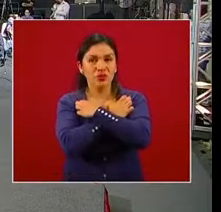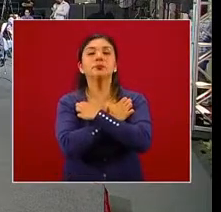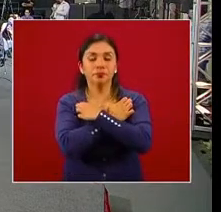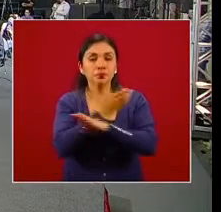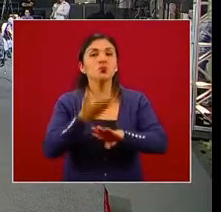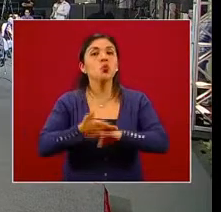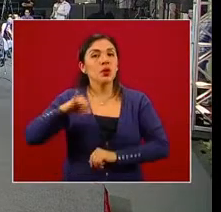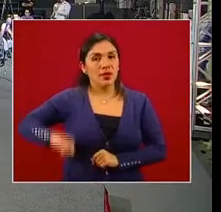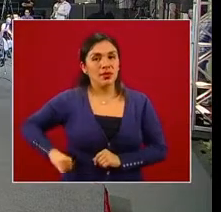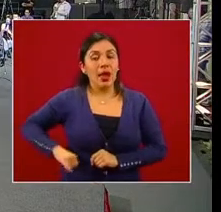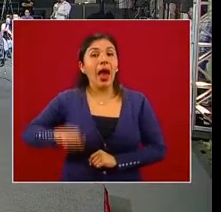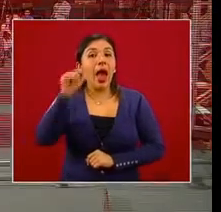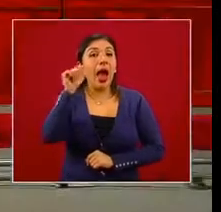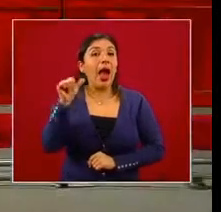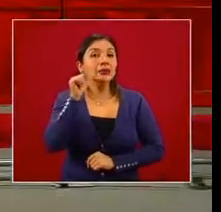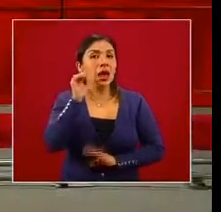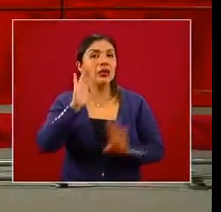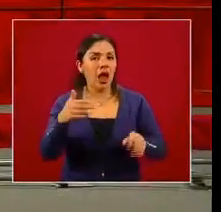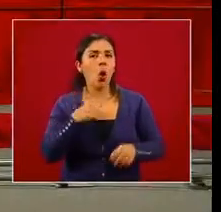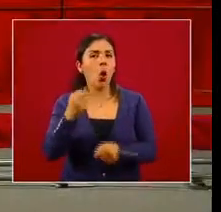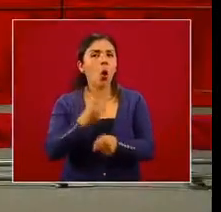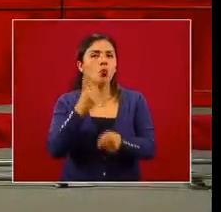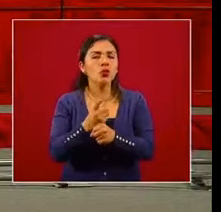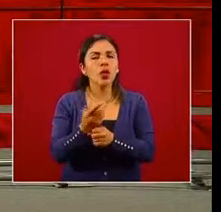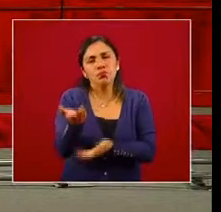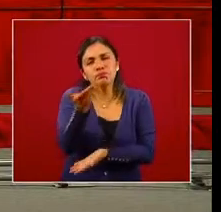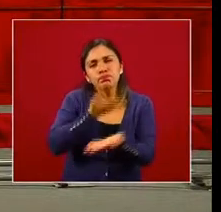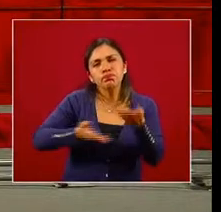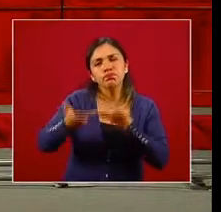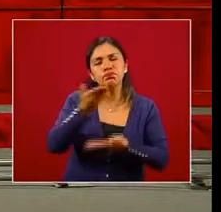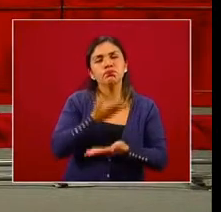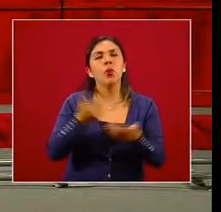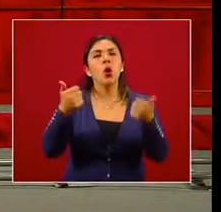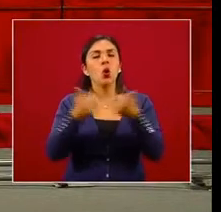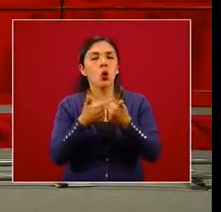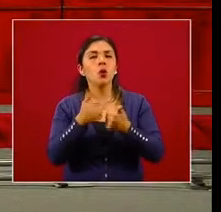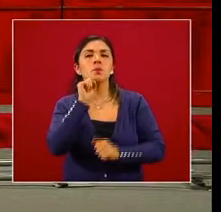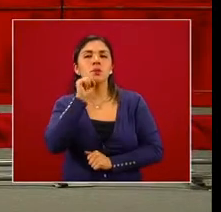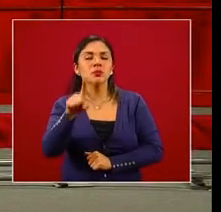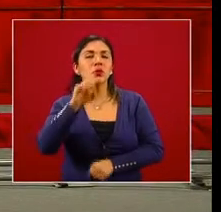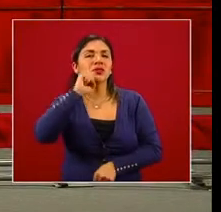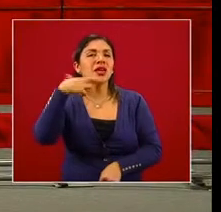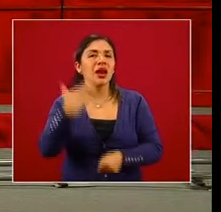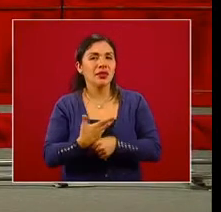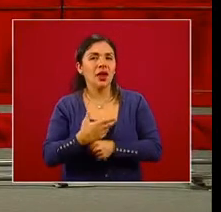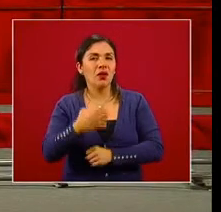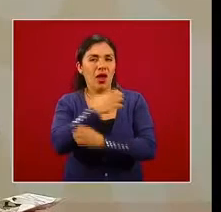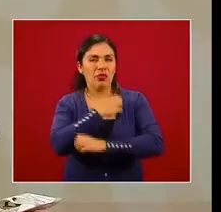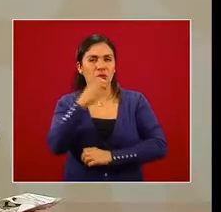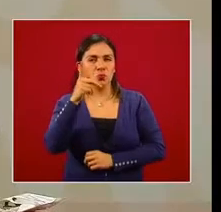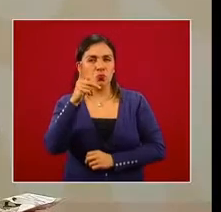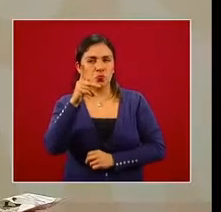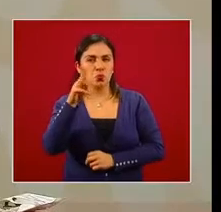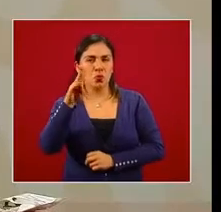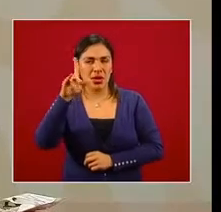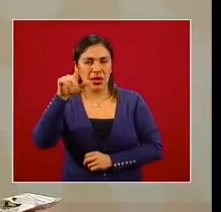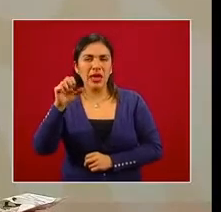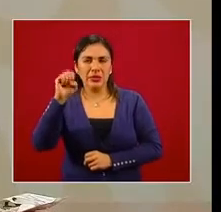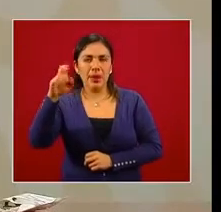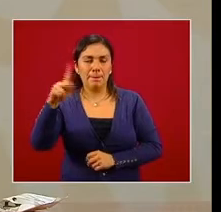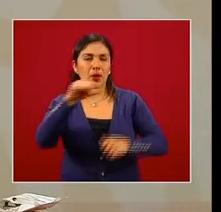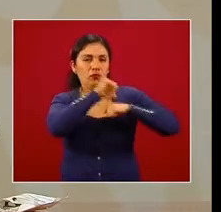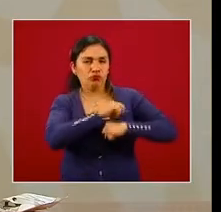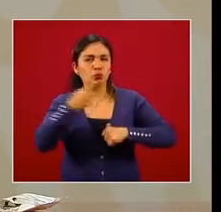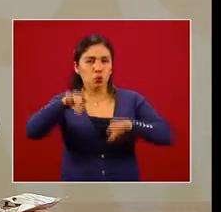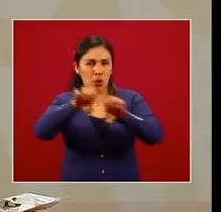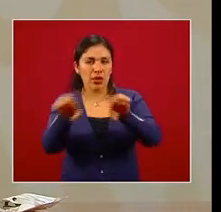Education. This education point, quite interesting. Yesterday, I had an interesting technical conversation with